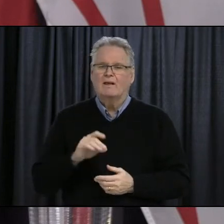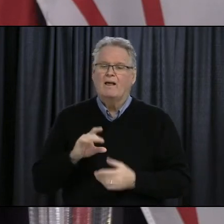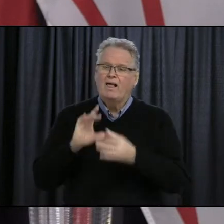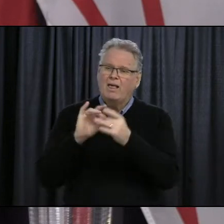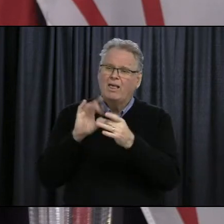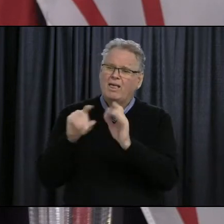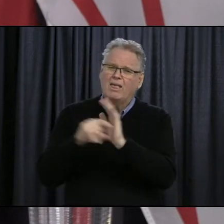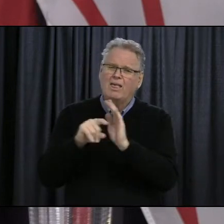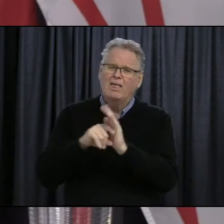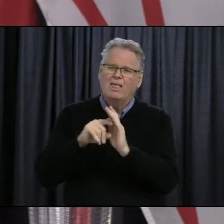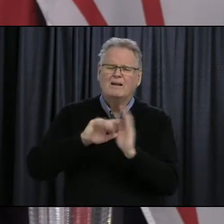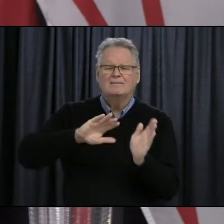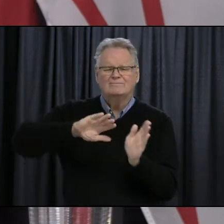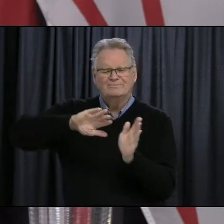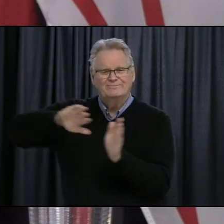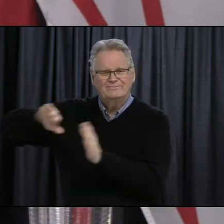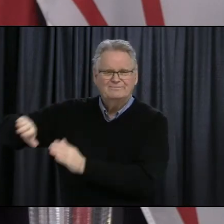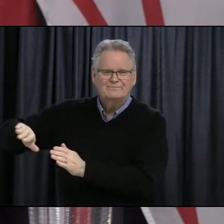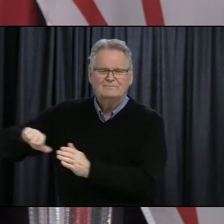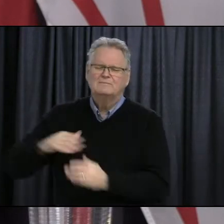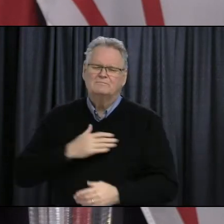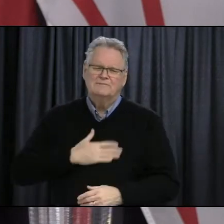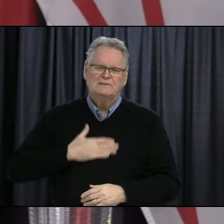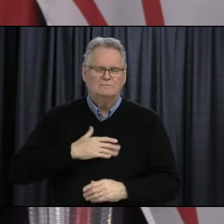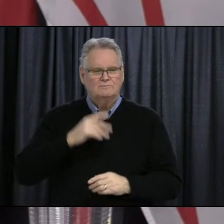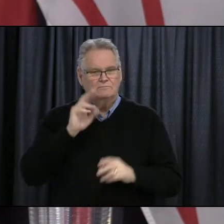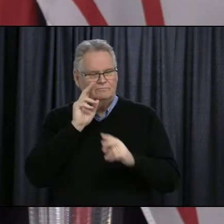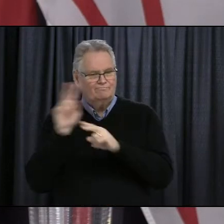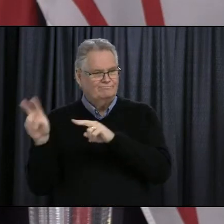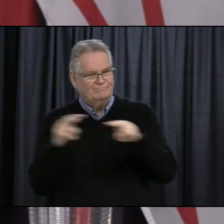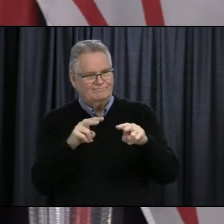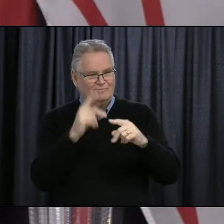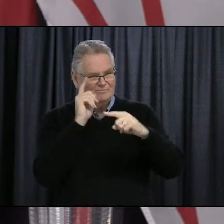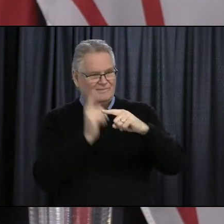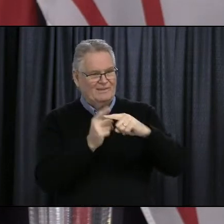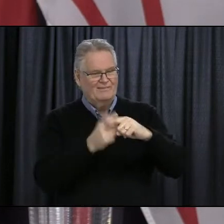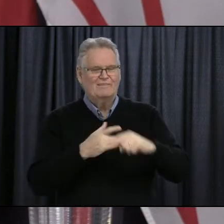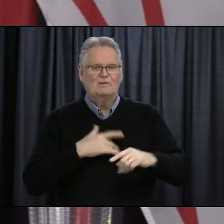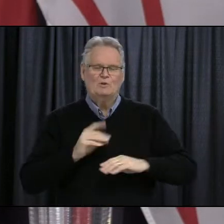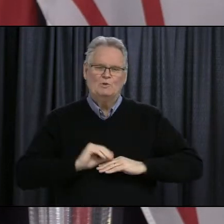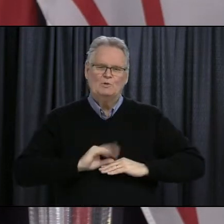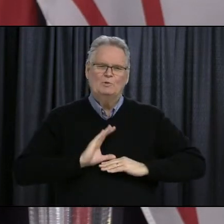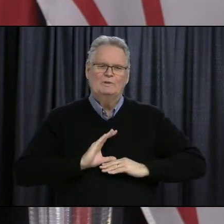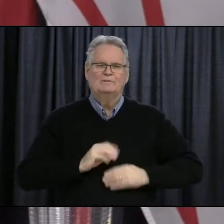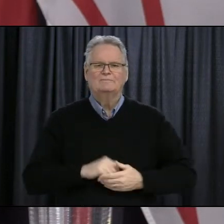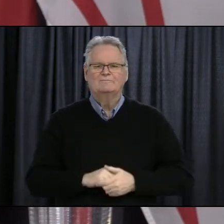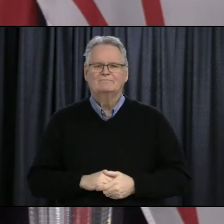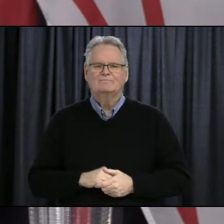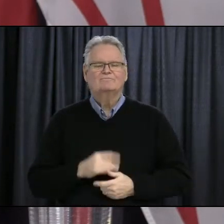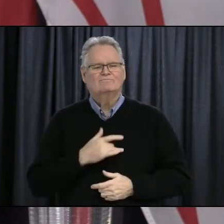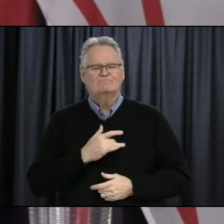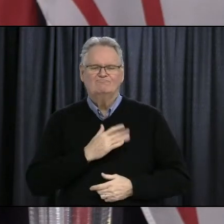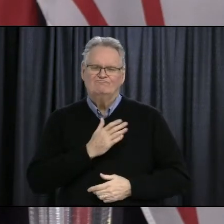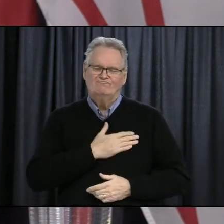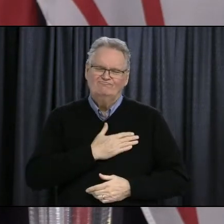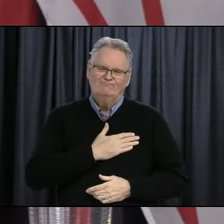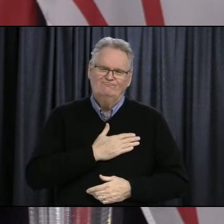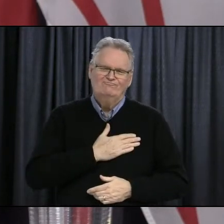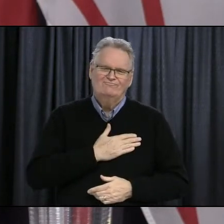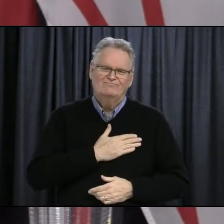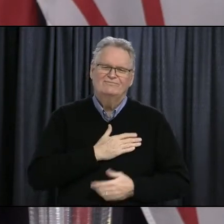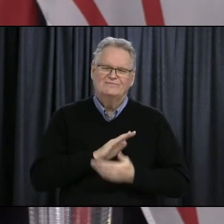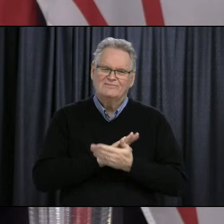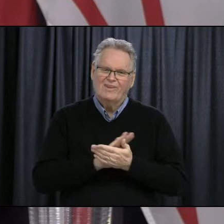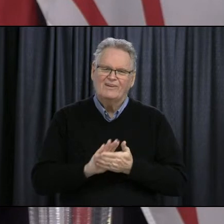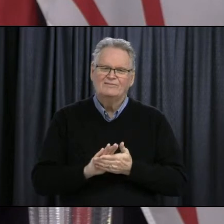share. Kindness, my friends, is more than a kind word. Throughout our province's history, we've seen examples of